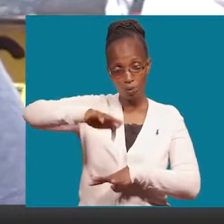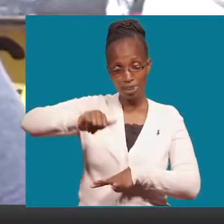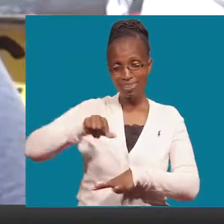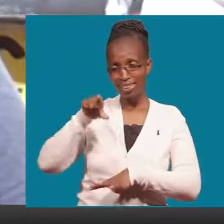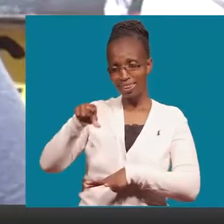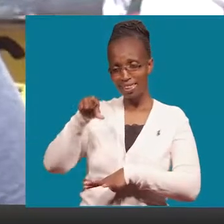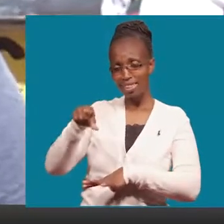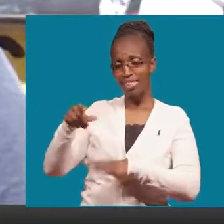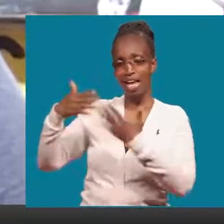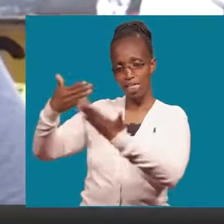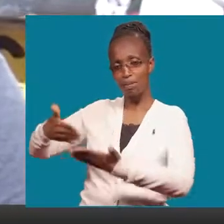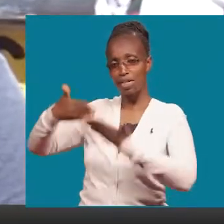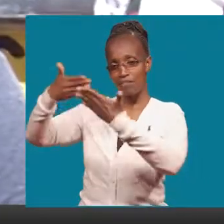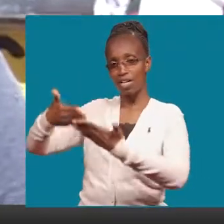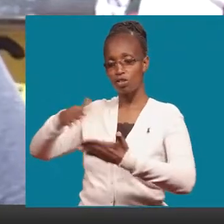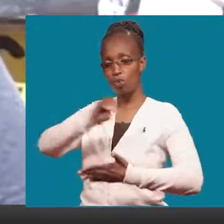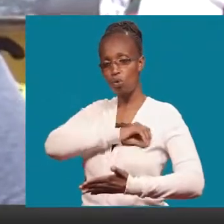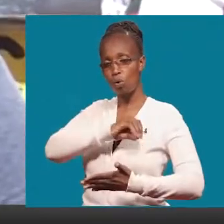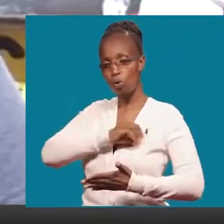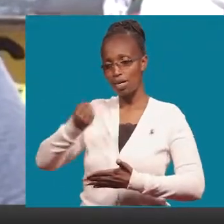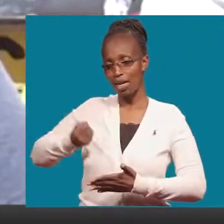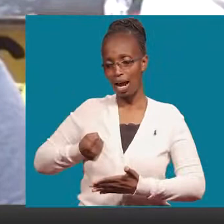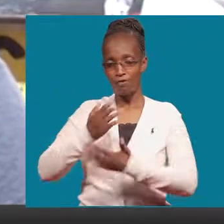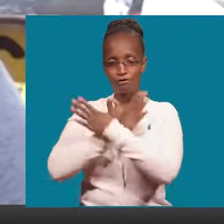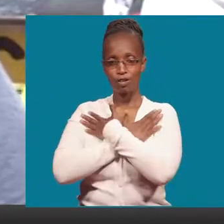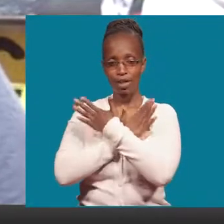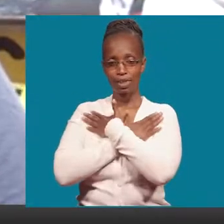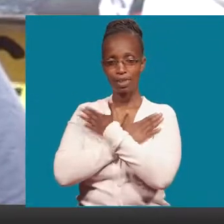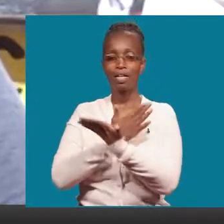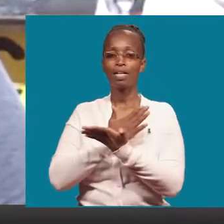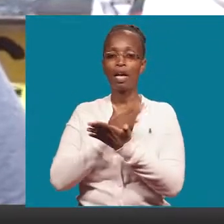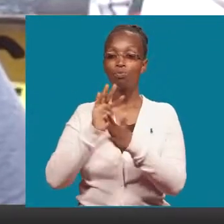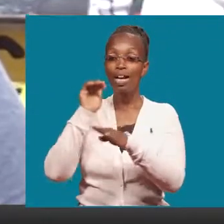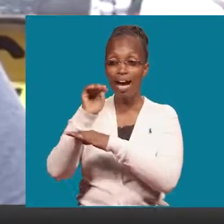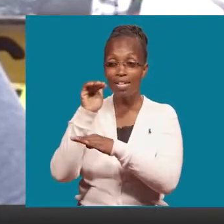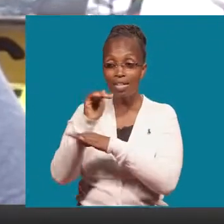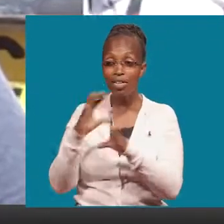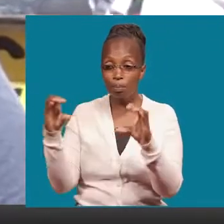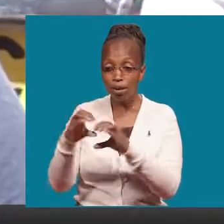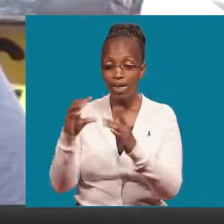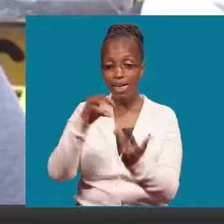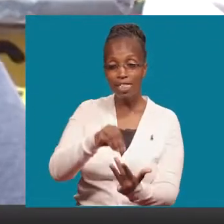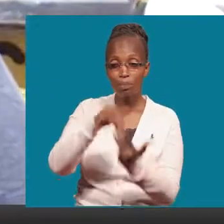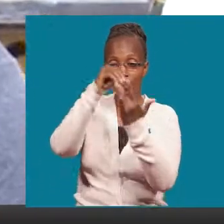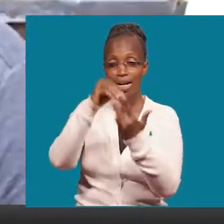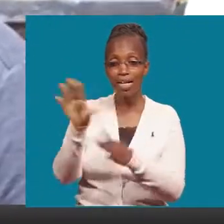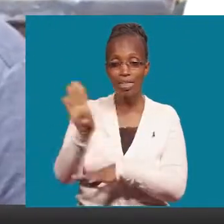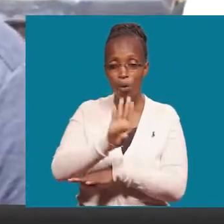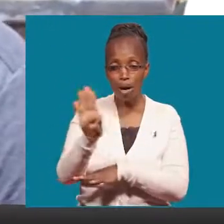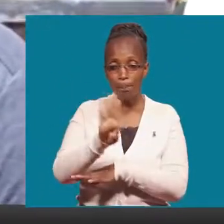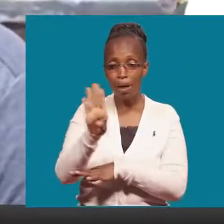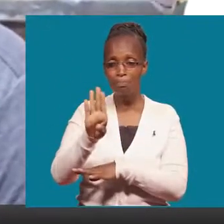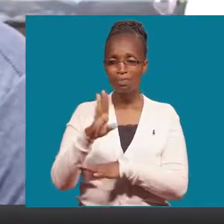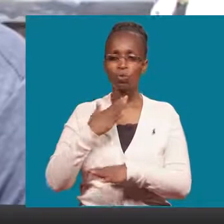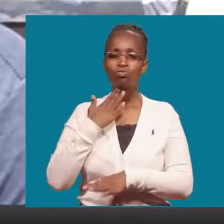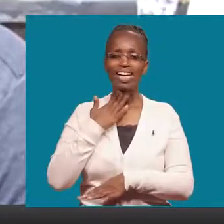male and a female like in the county are machakos slot the disability or may patiah their own girlfriend as we